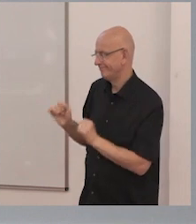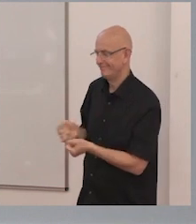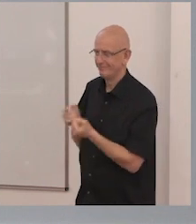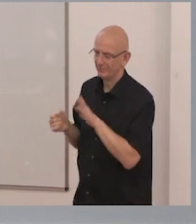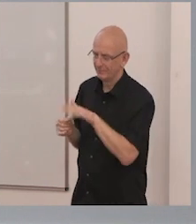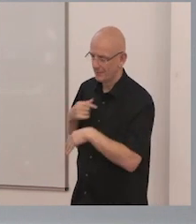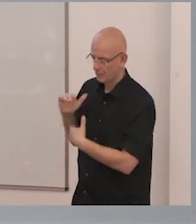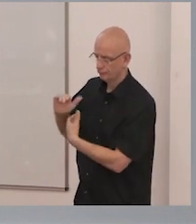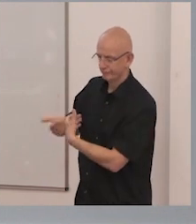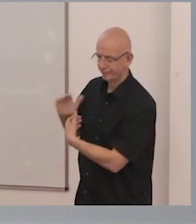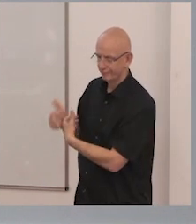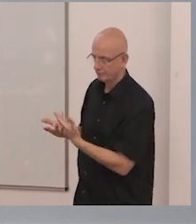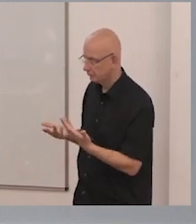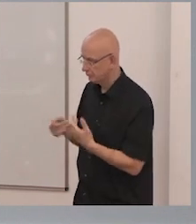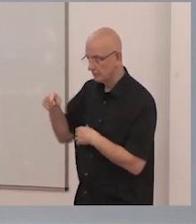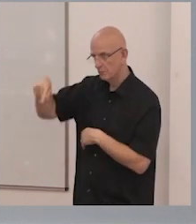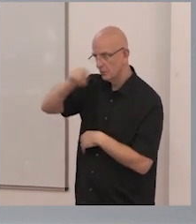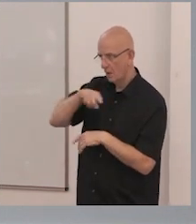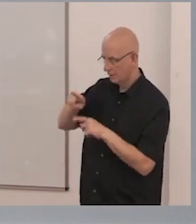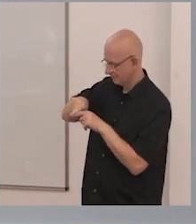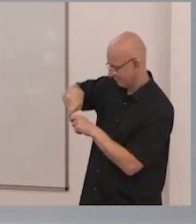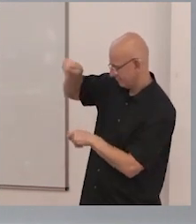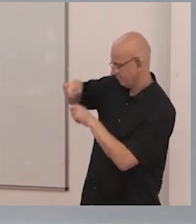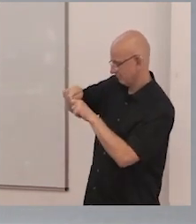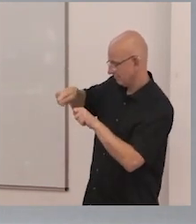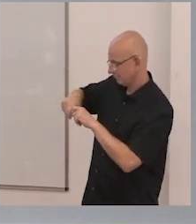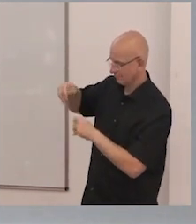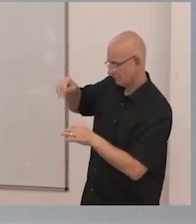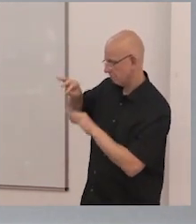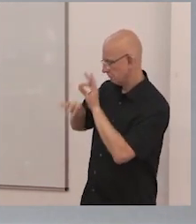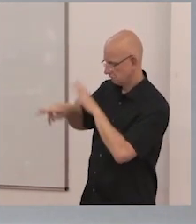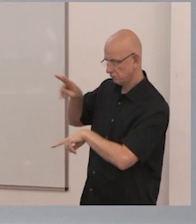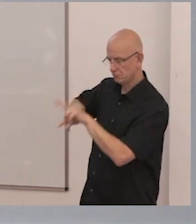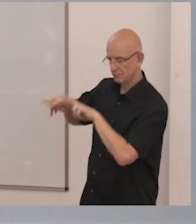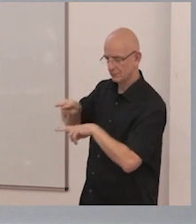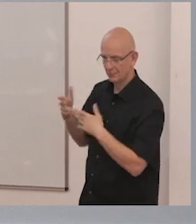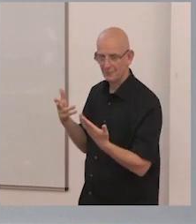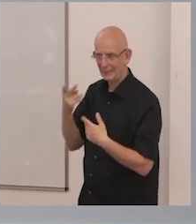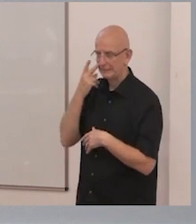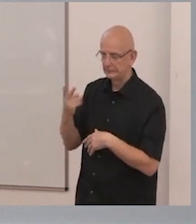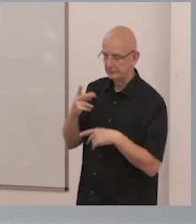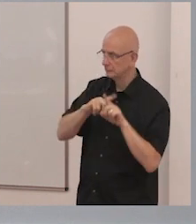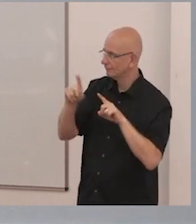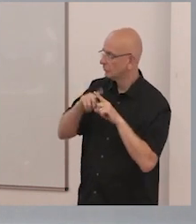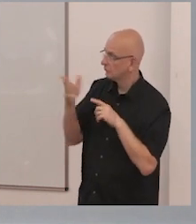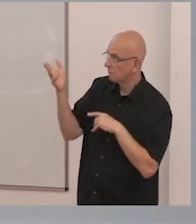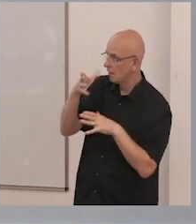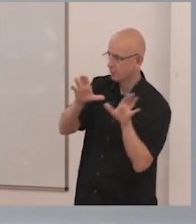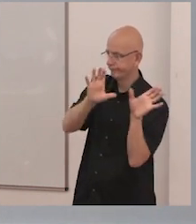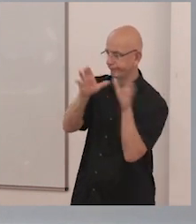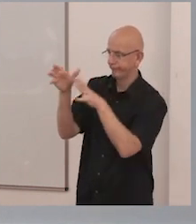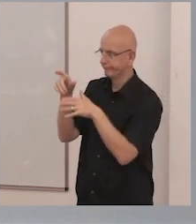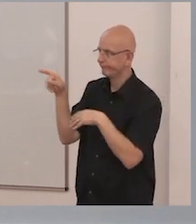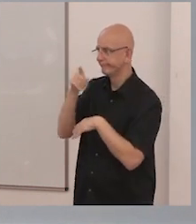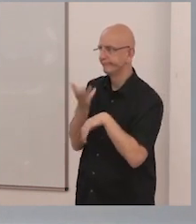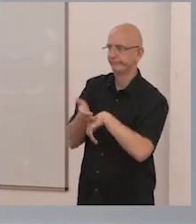And they may be more likely to be seen not as capable of expressing their views. And also, their views need to be given